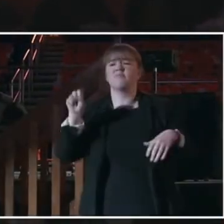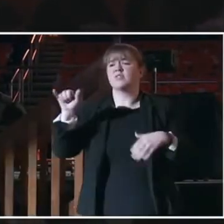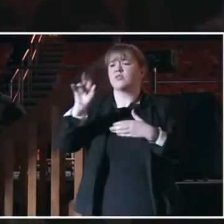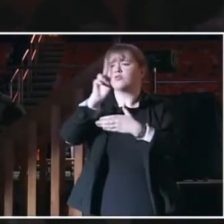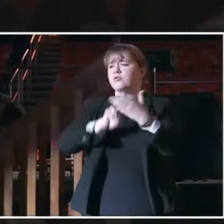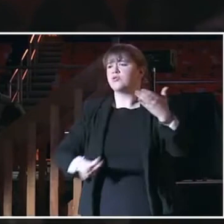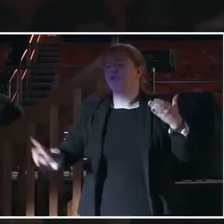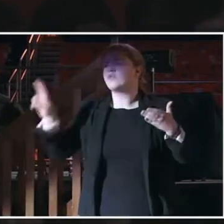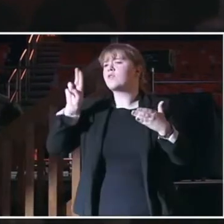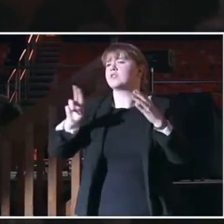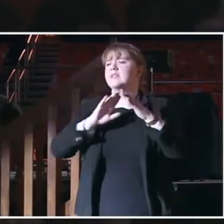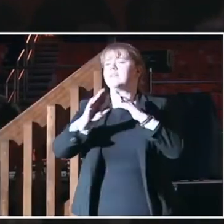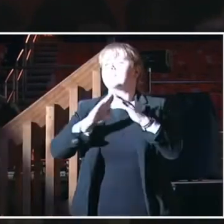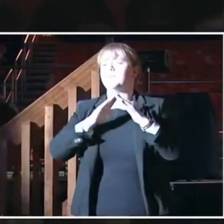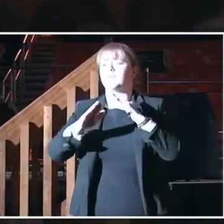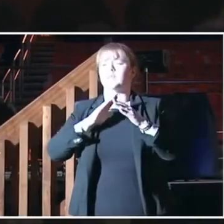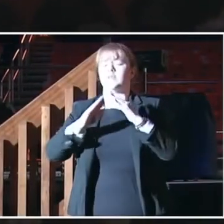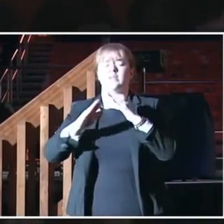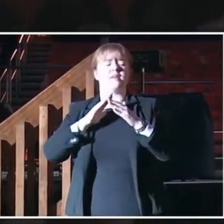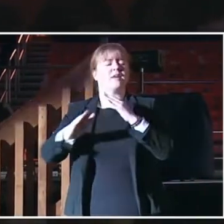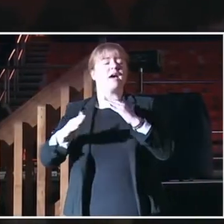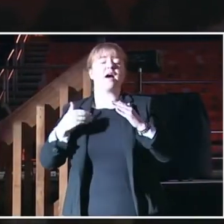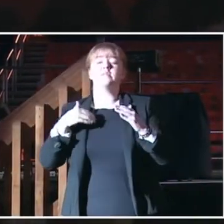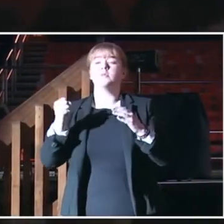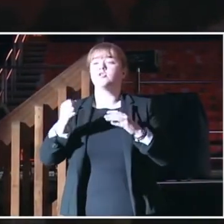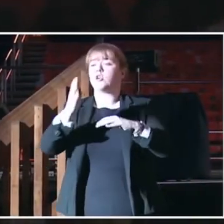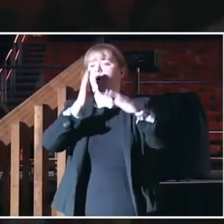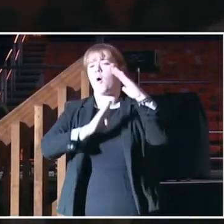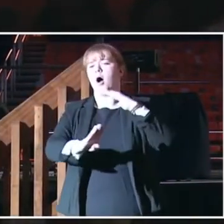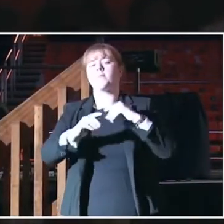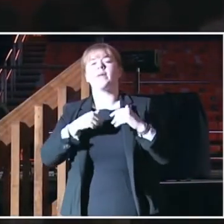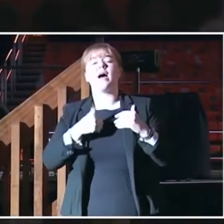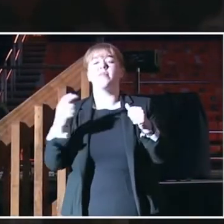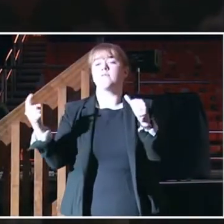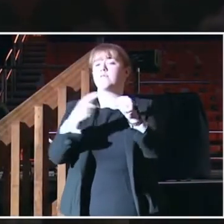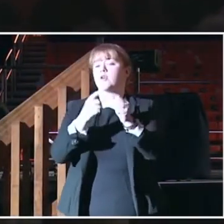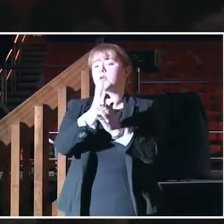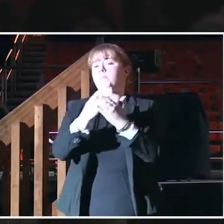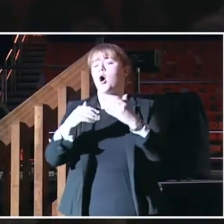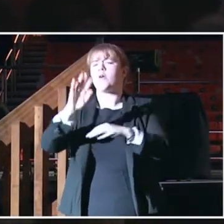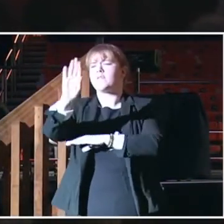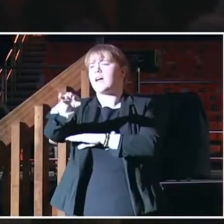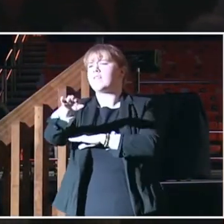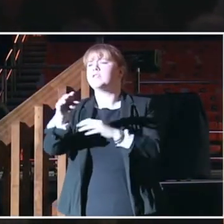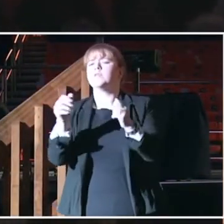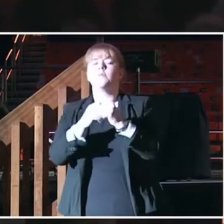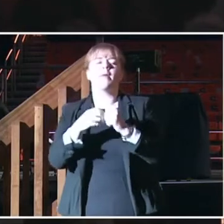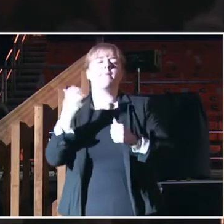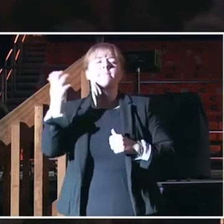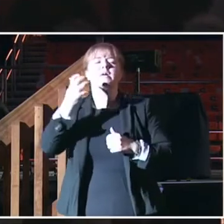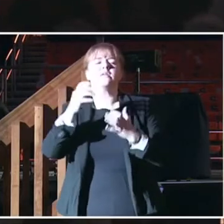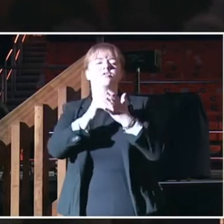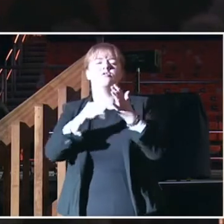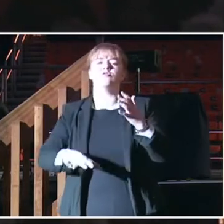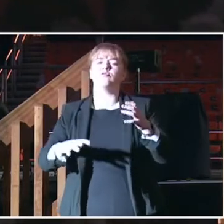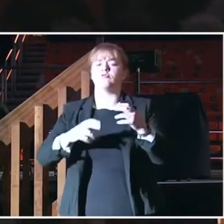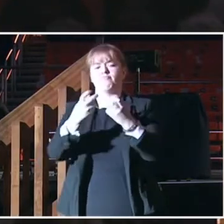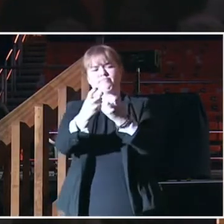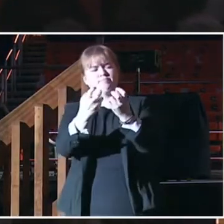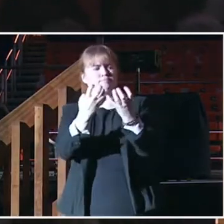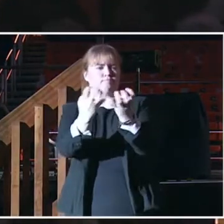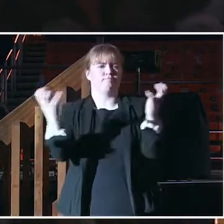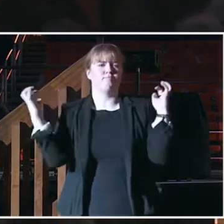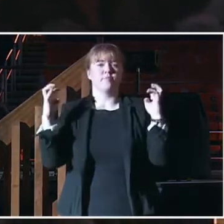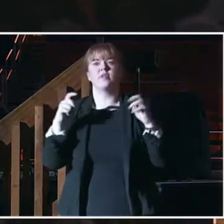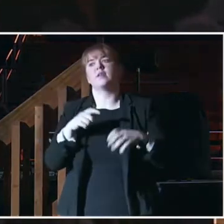University community has been so humbling. I got to spend the first part of the afternoon with some amazing students. You all really